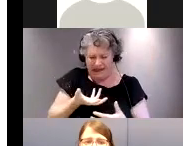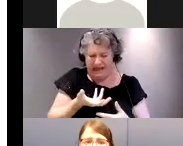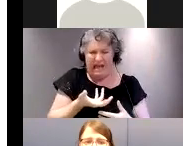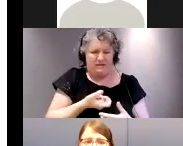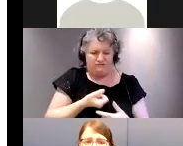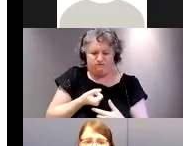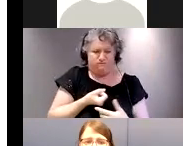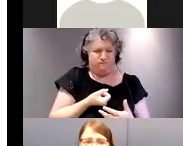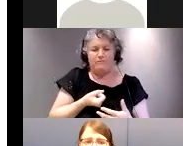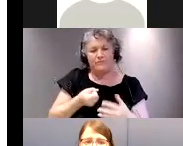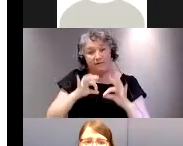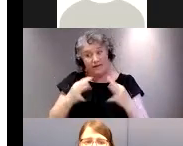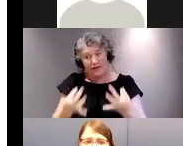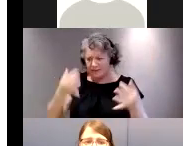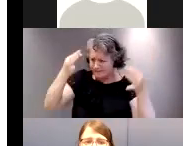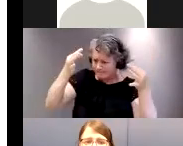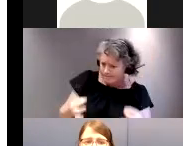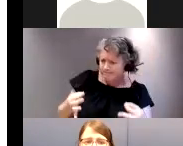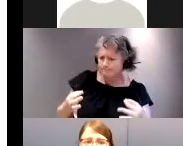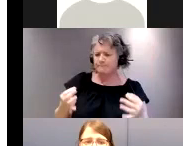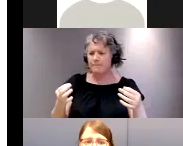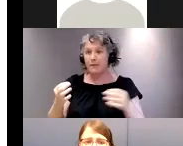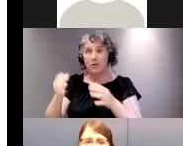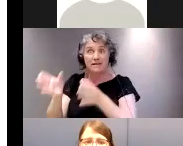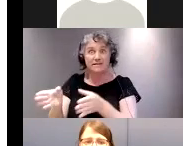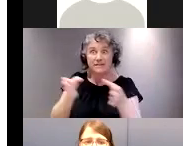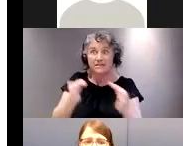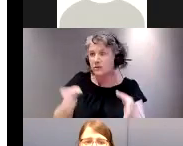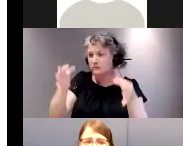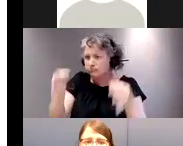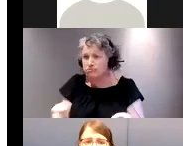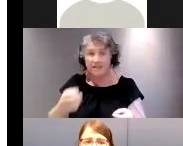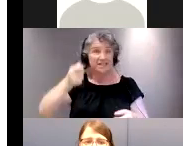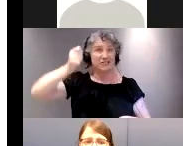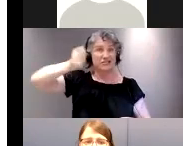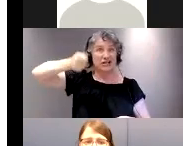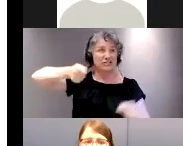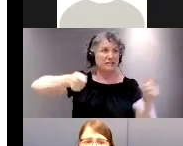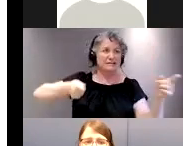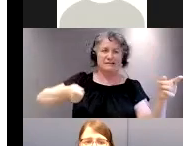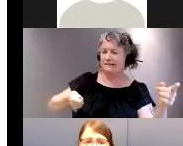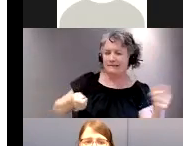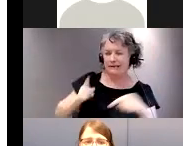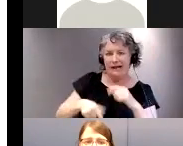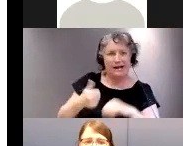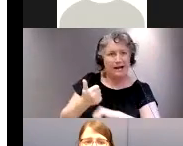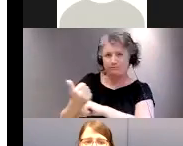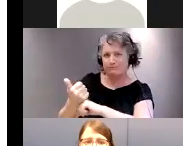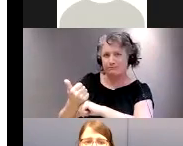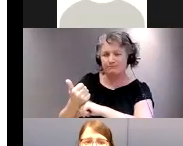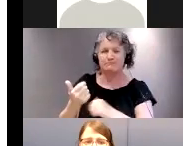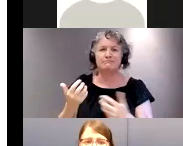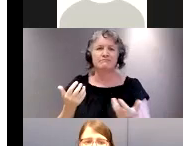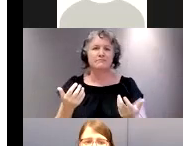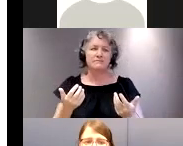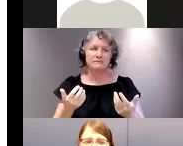should be with the family or the individual, and there's not a lot sometimes that judges can do to this or for these issues, right? So we like to kind of